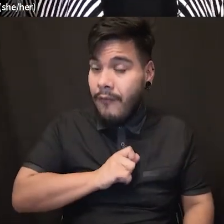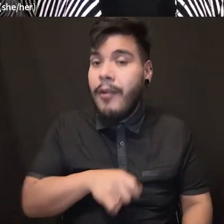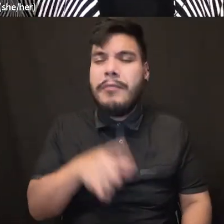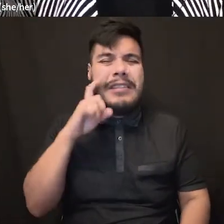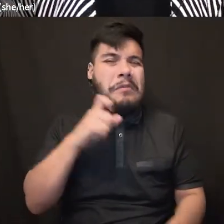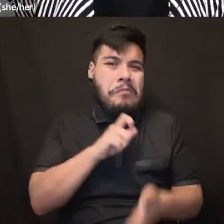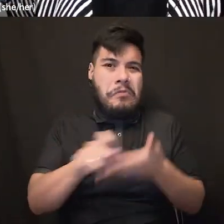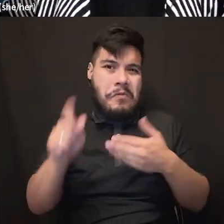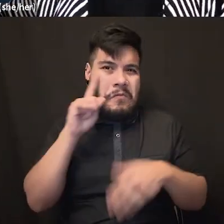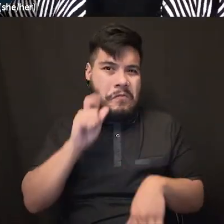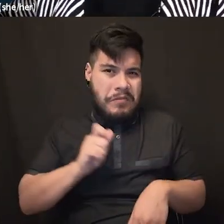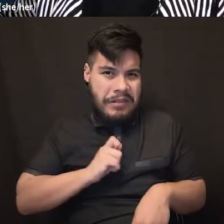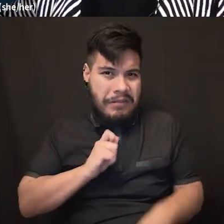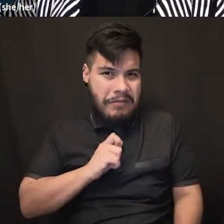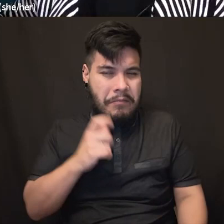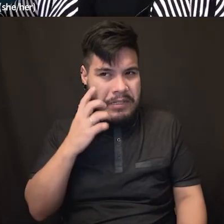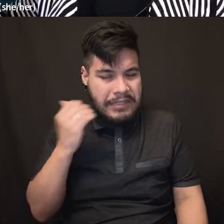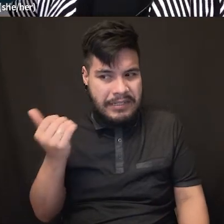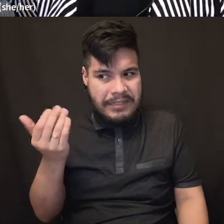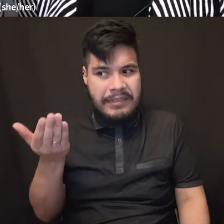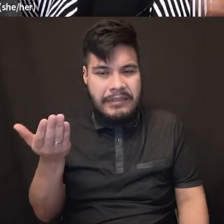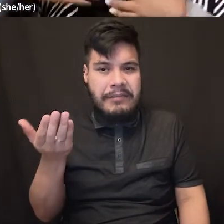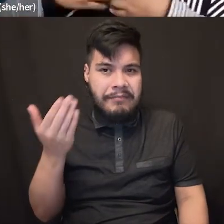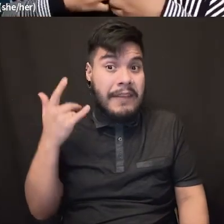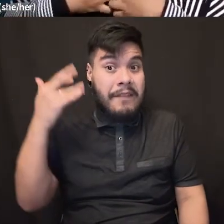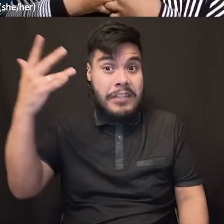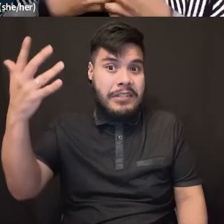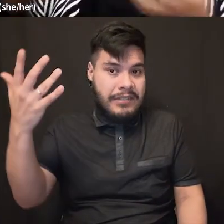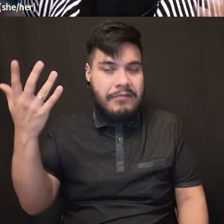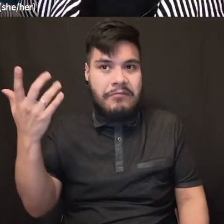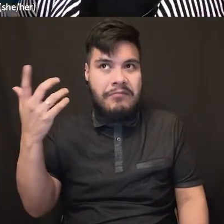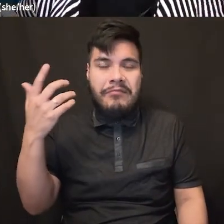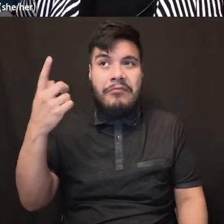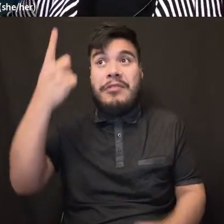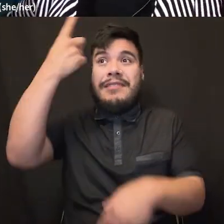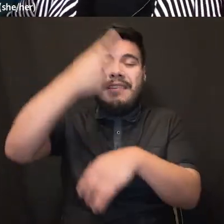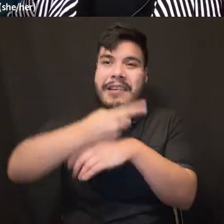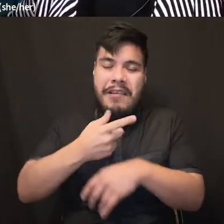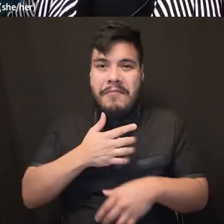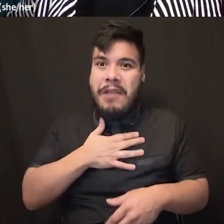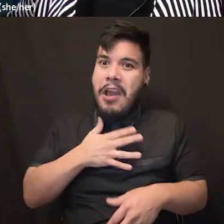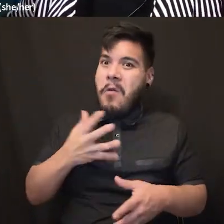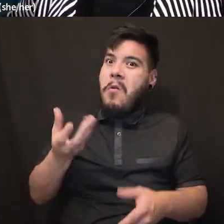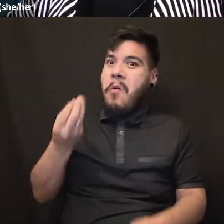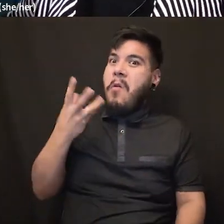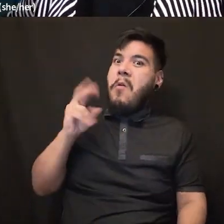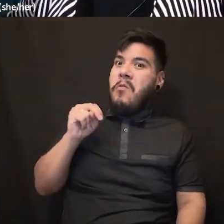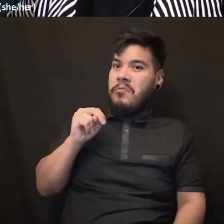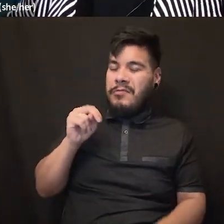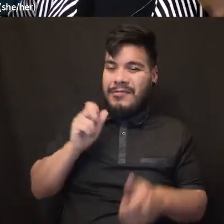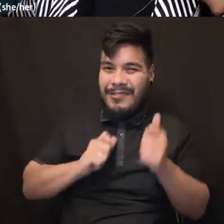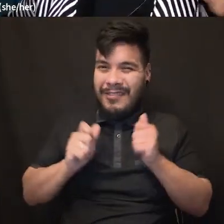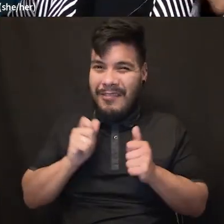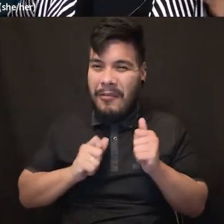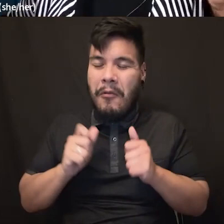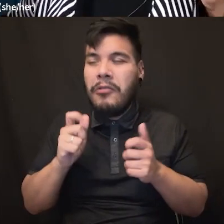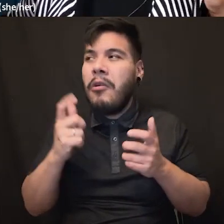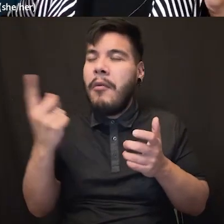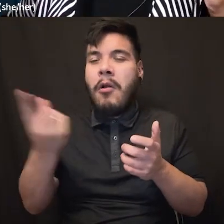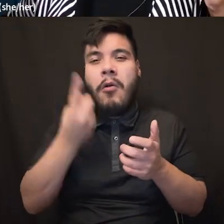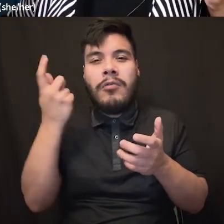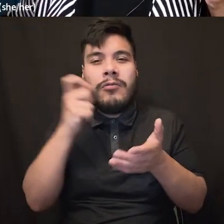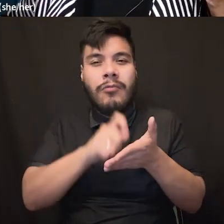myself because eventually I'd like to one day have my own show. And so I'm always